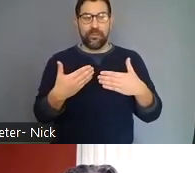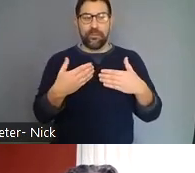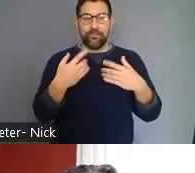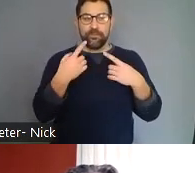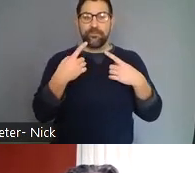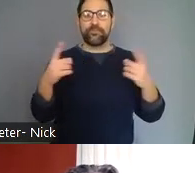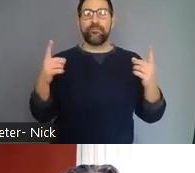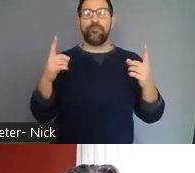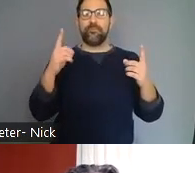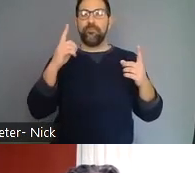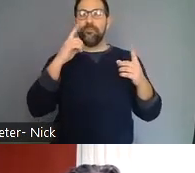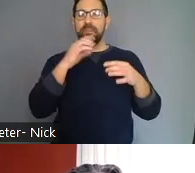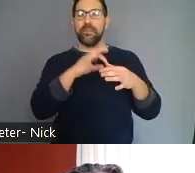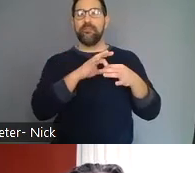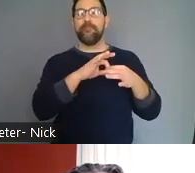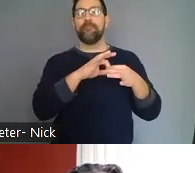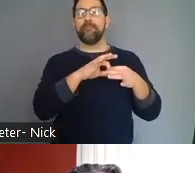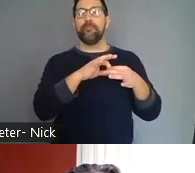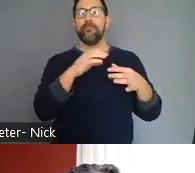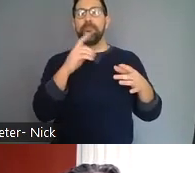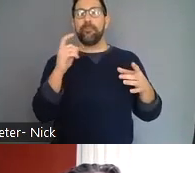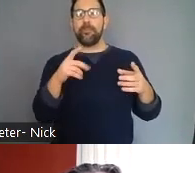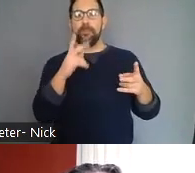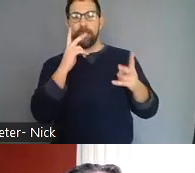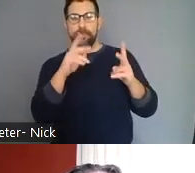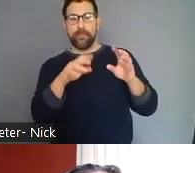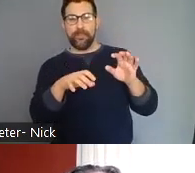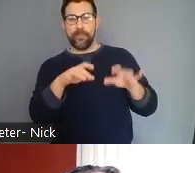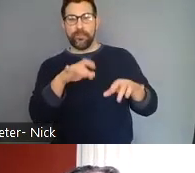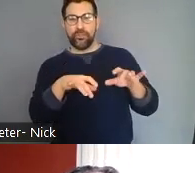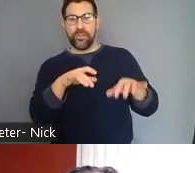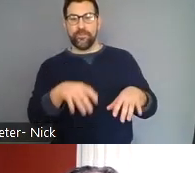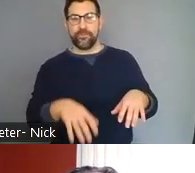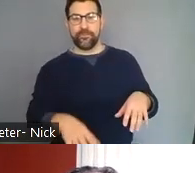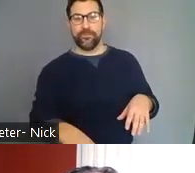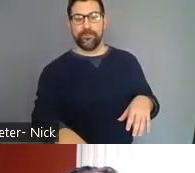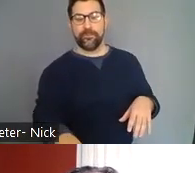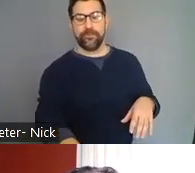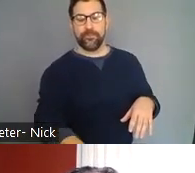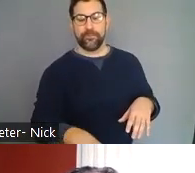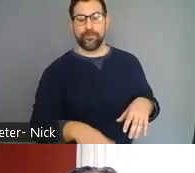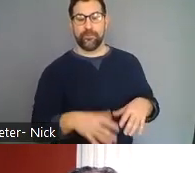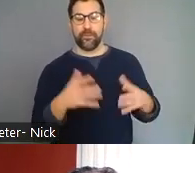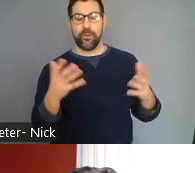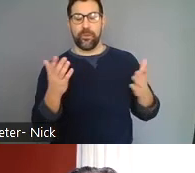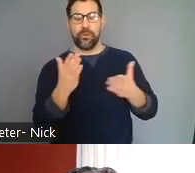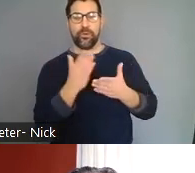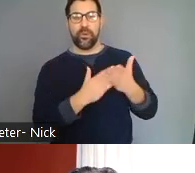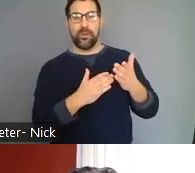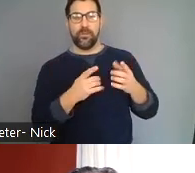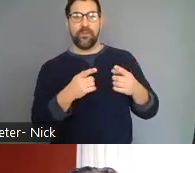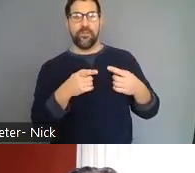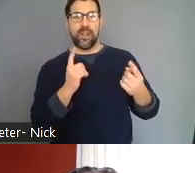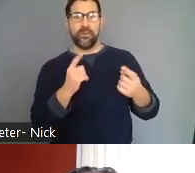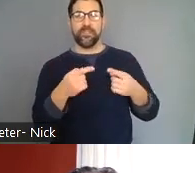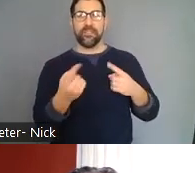think this sort of relates to what a question that I'm seeing in the chat is like what are some of the big areas of disagreement